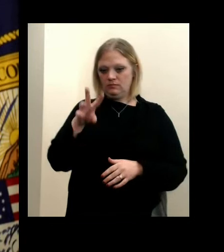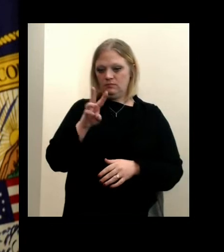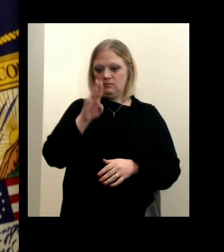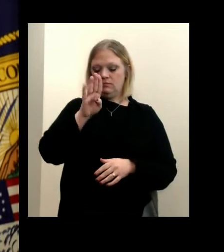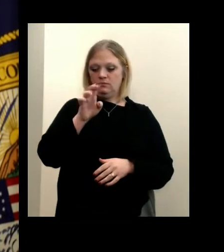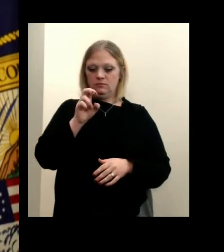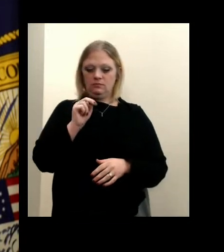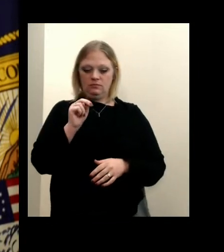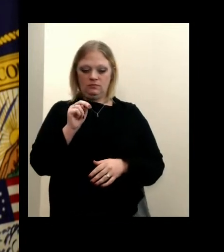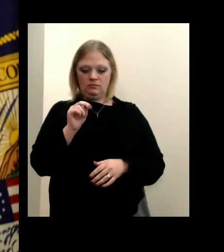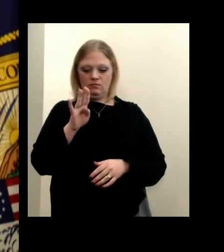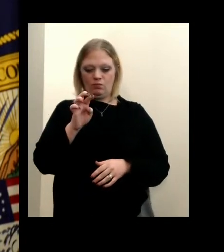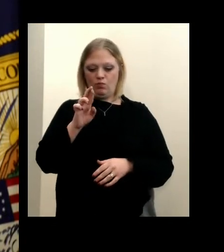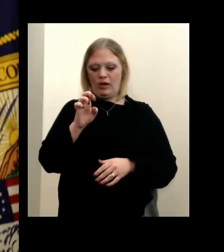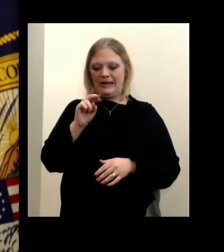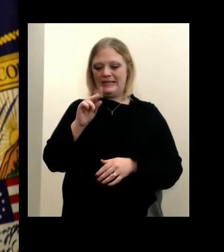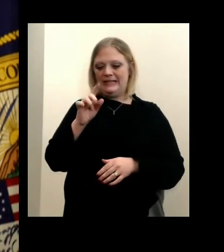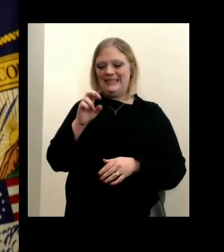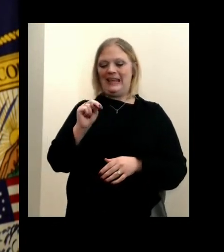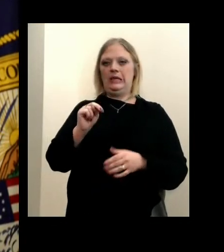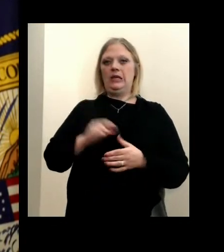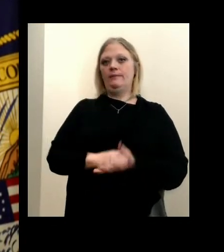WBEN, Brendan Keeney.